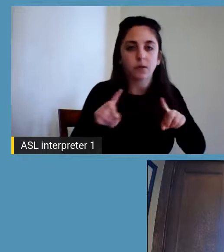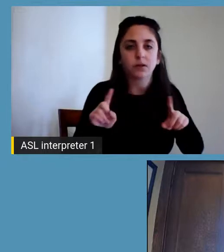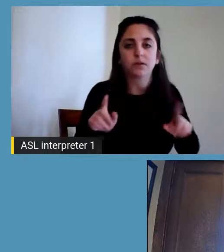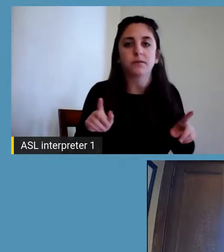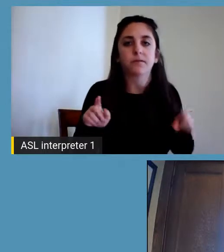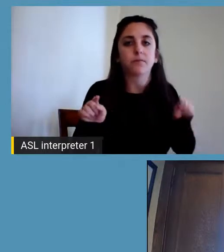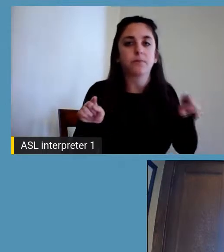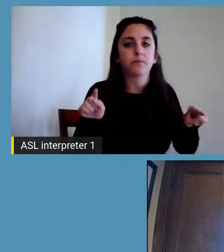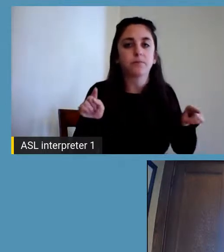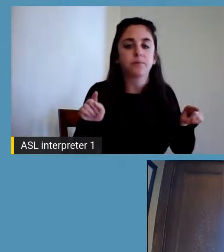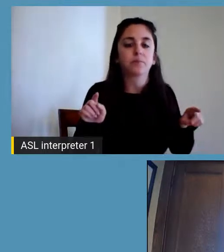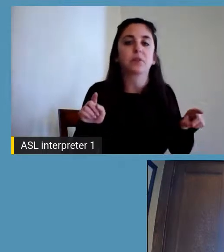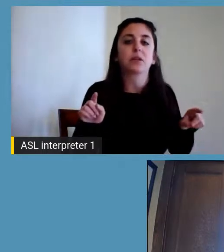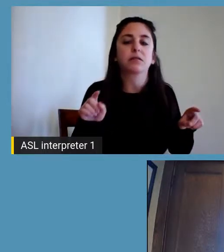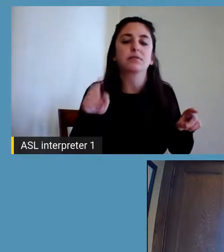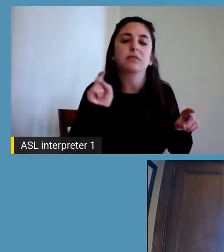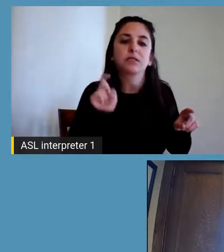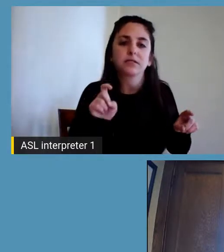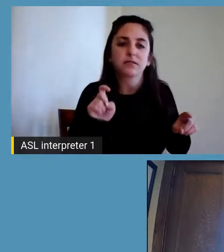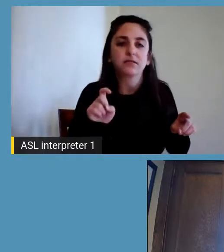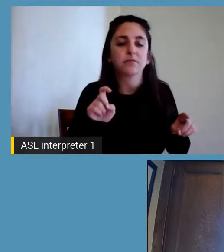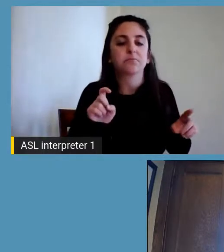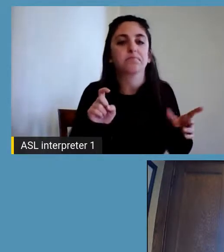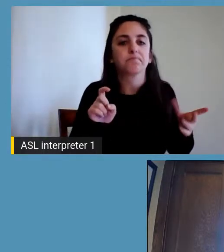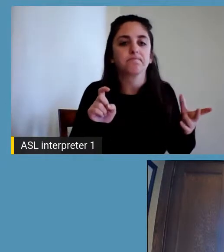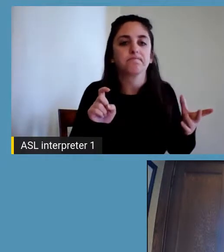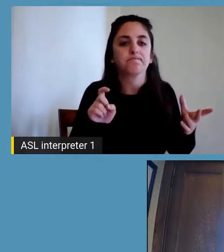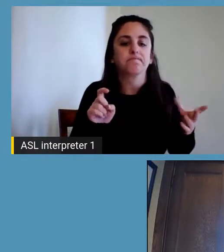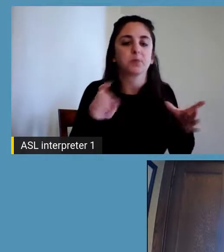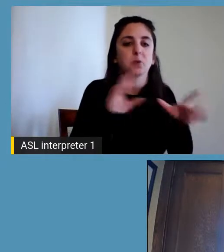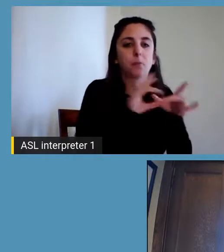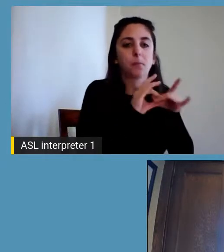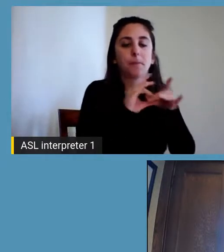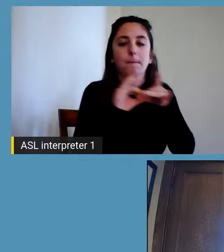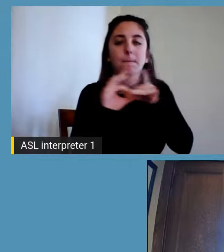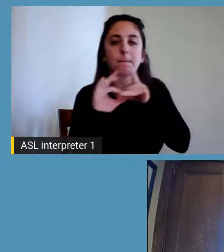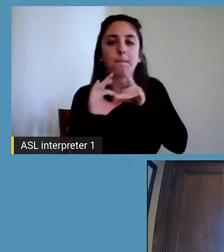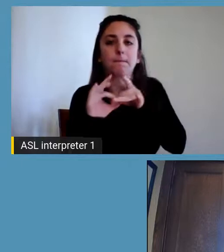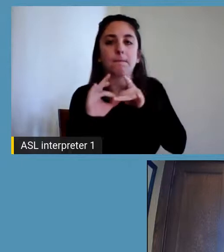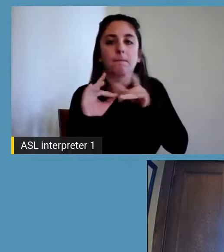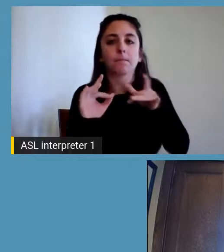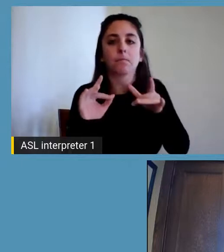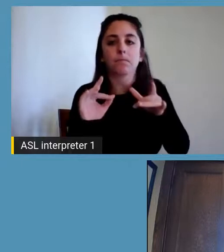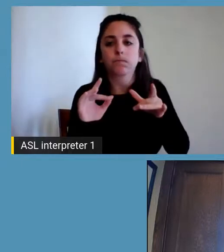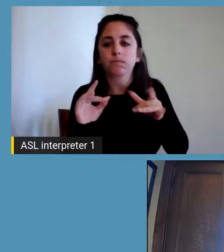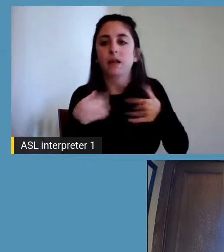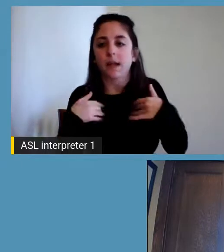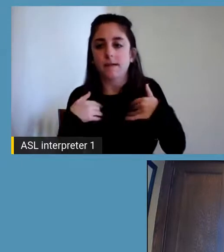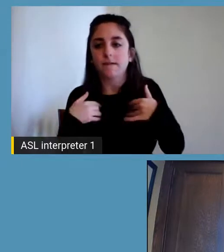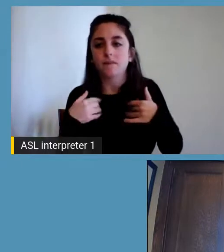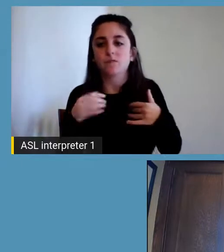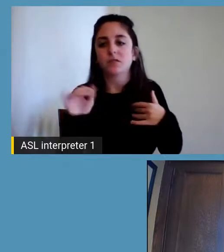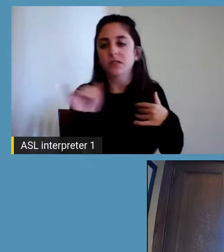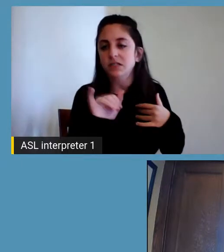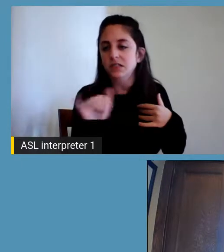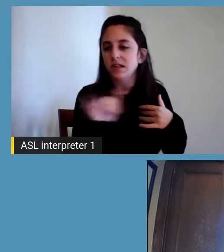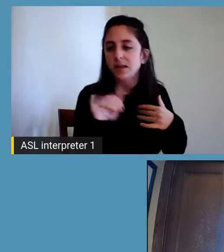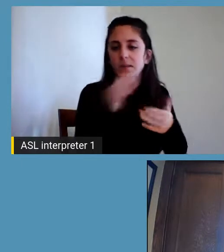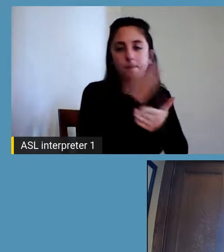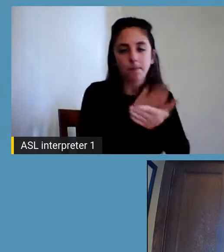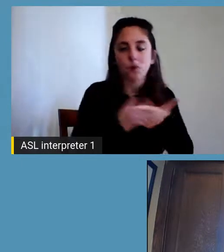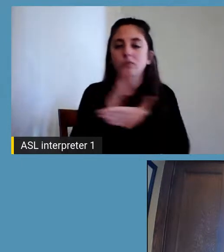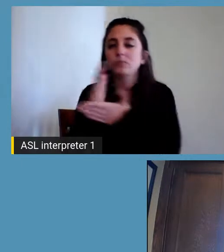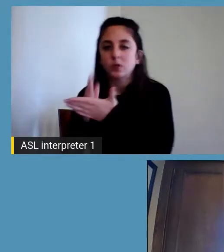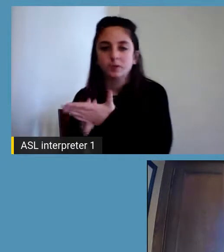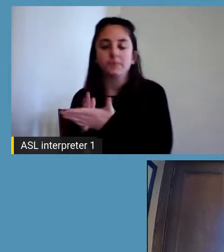need 3D components. And the same thing with the dresses I'm doing. They get exported as an